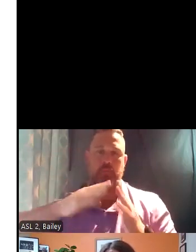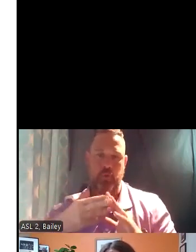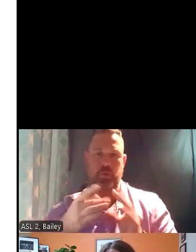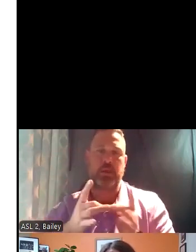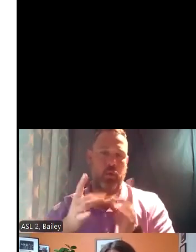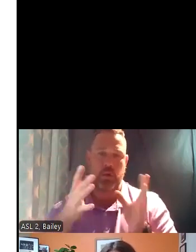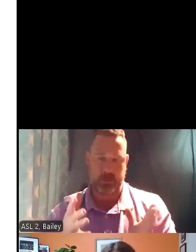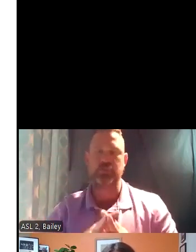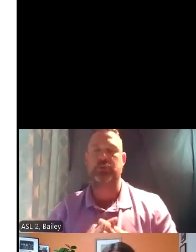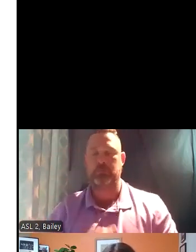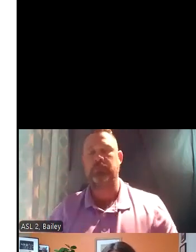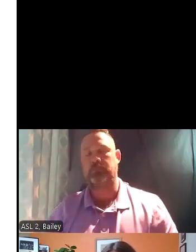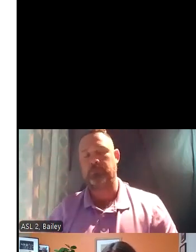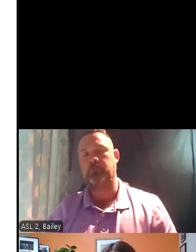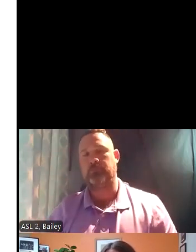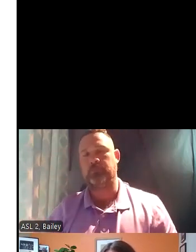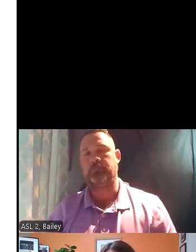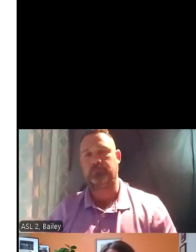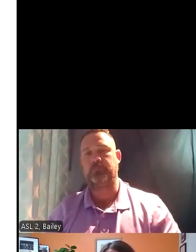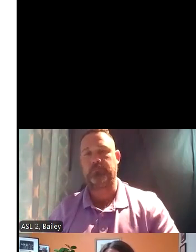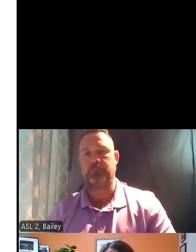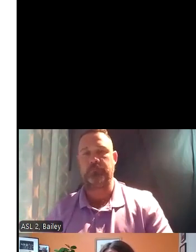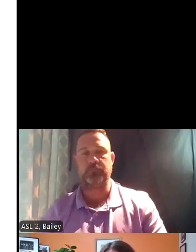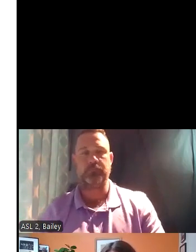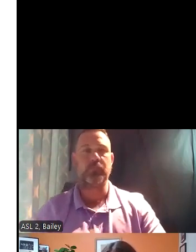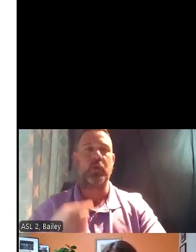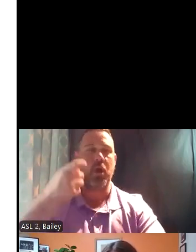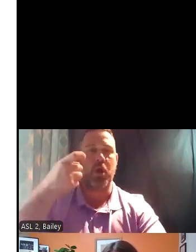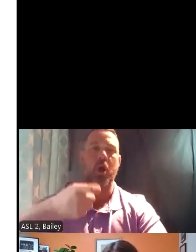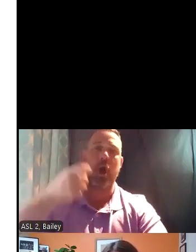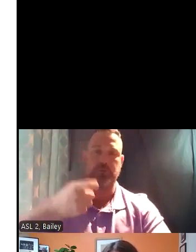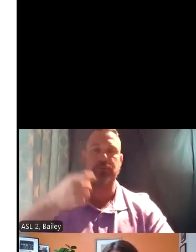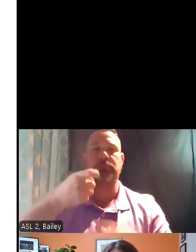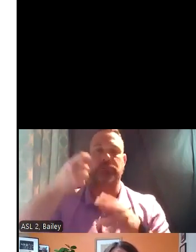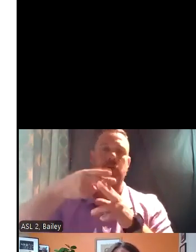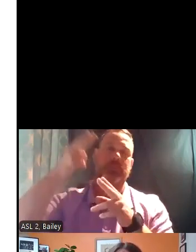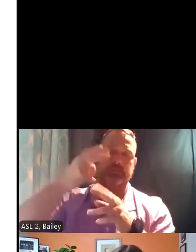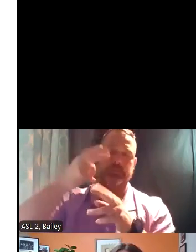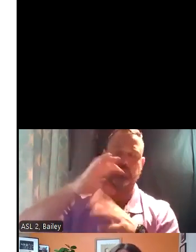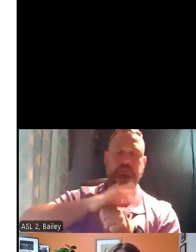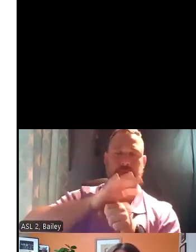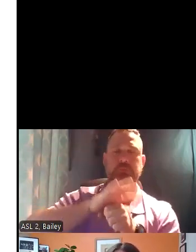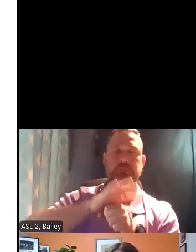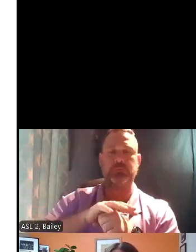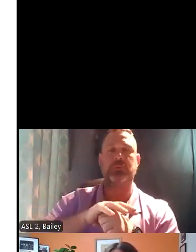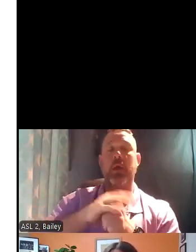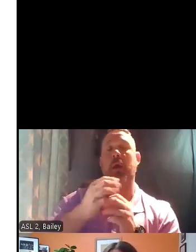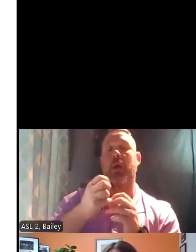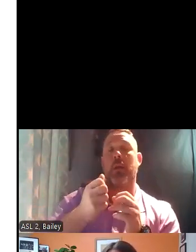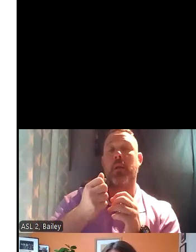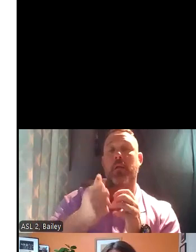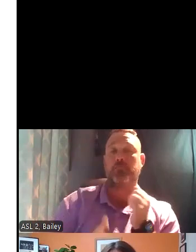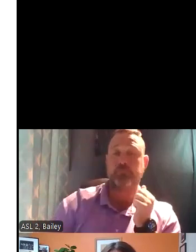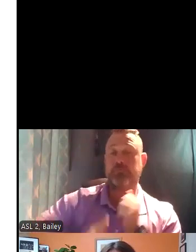coordination as well. The cost of care and care coordination are top stressors for dementia caregivers, and the vast majority of